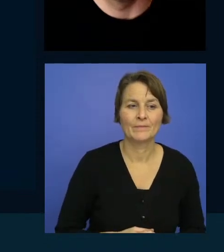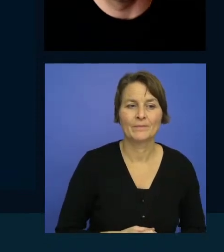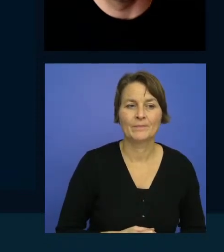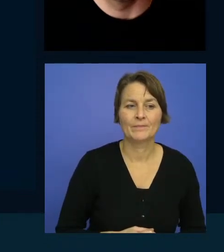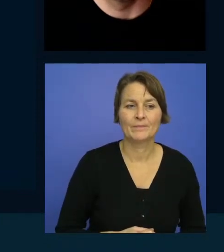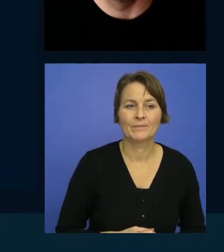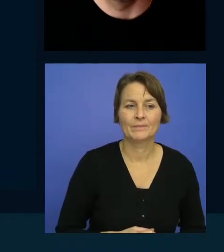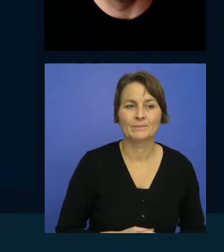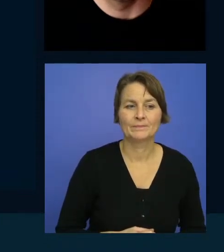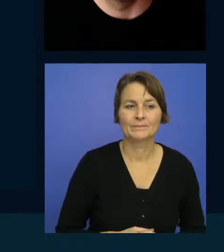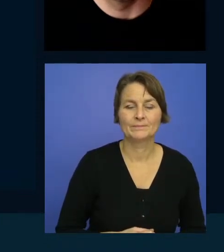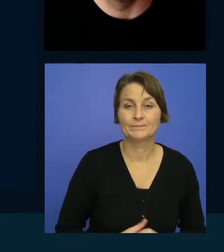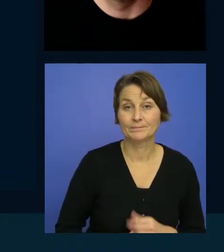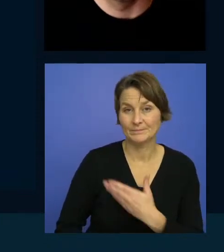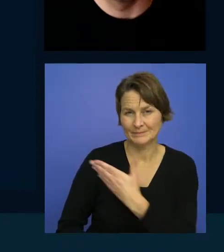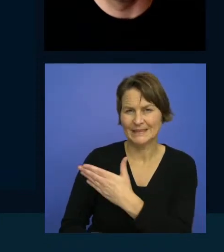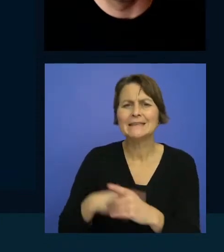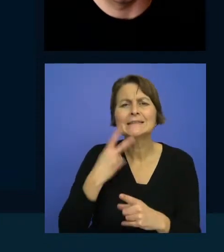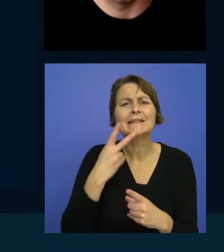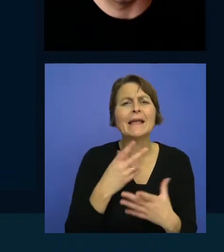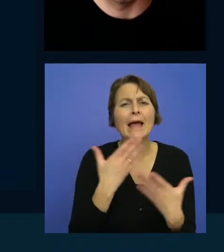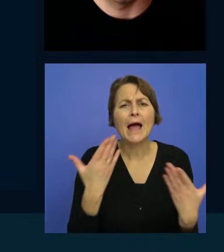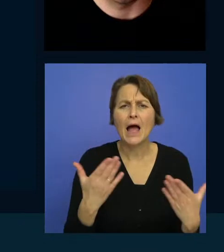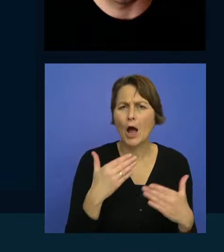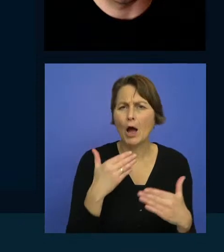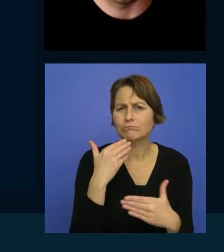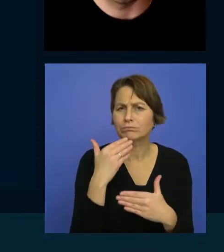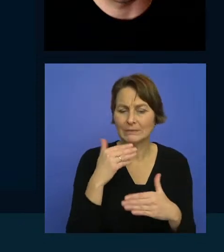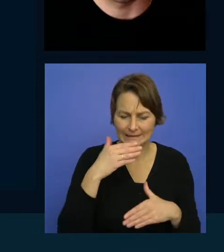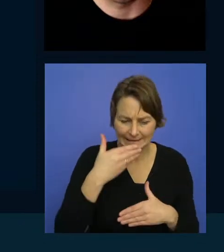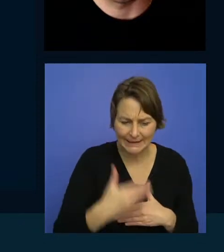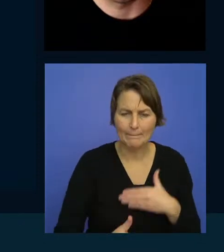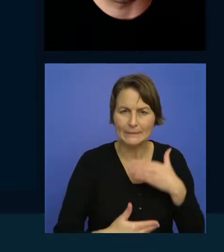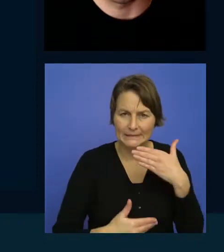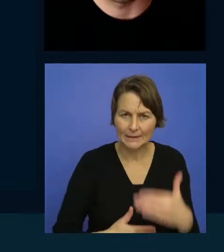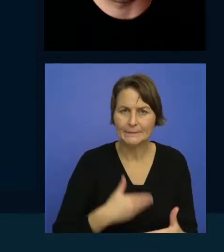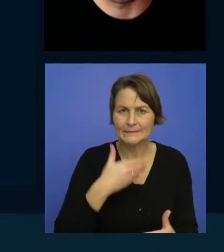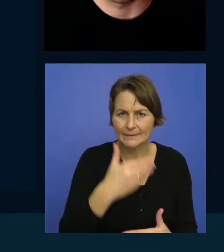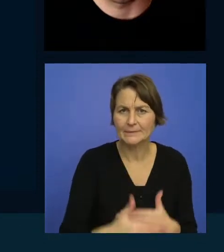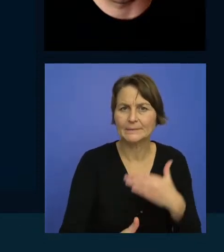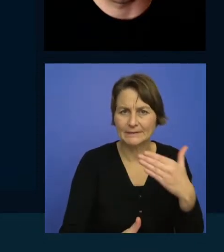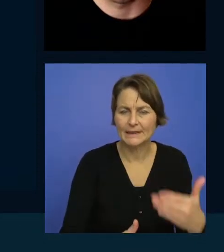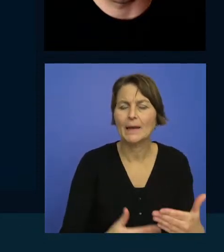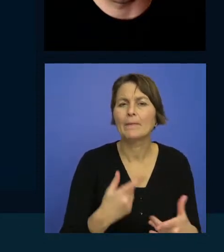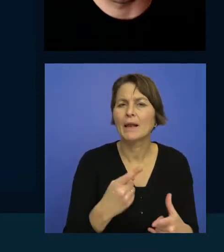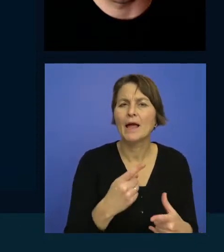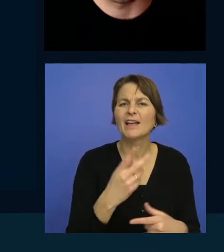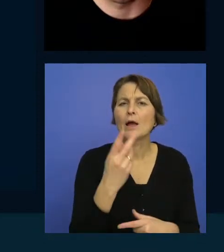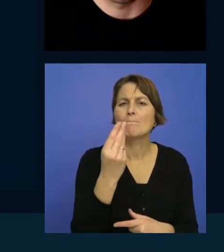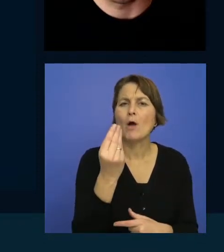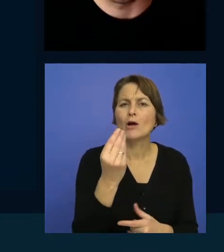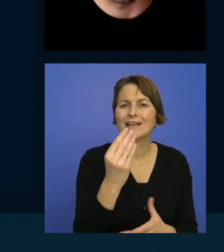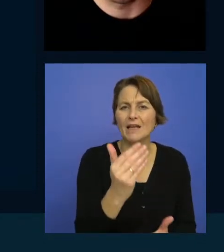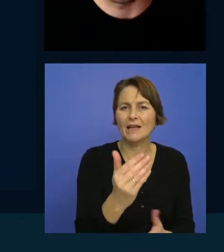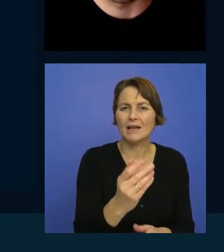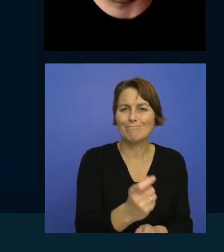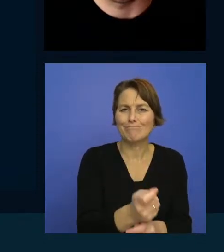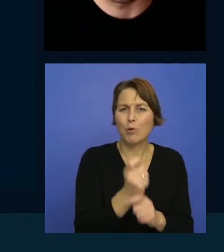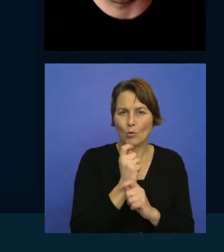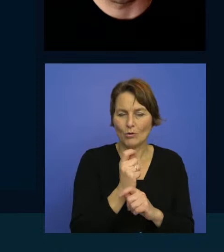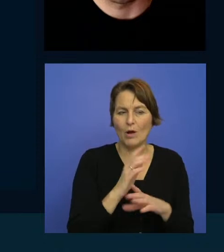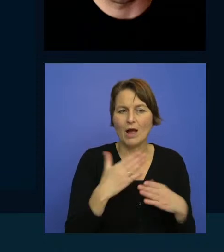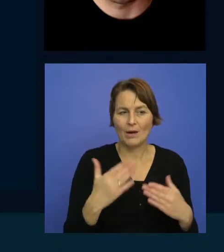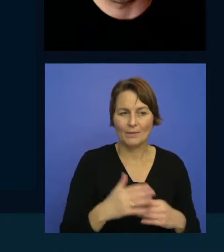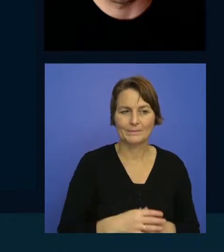doing. But I also need to provide a performance metric, which metric's important for my problem. So in this case, it's accuracy. So I'm going to click